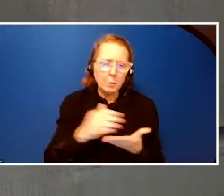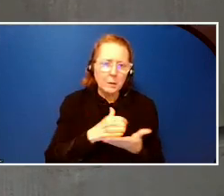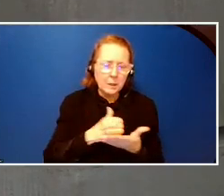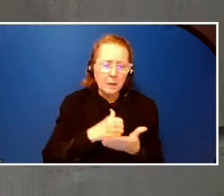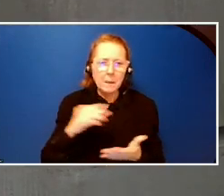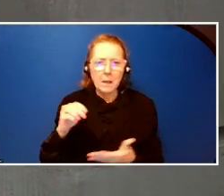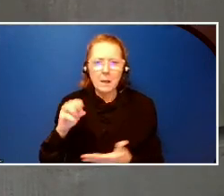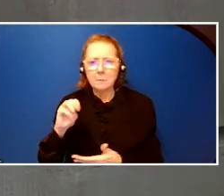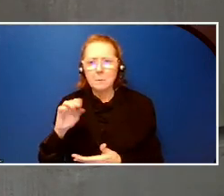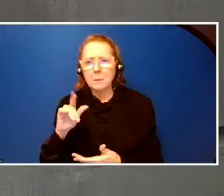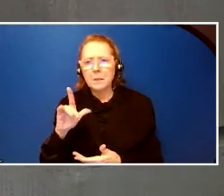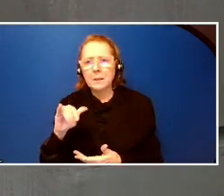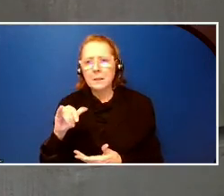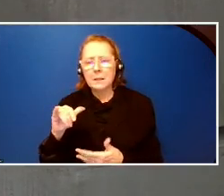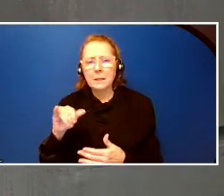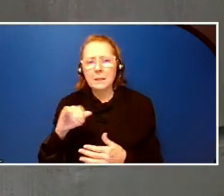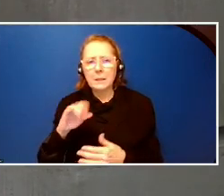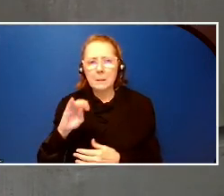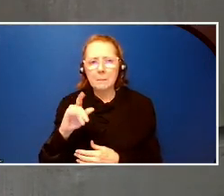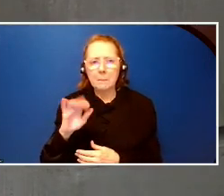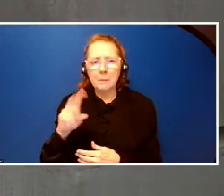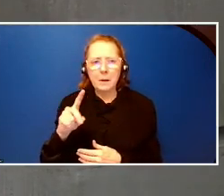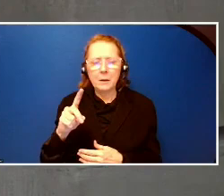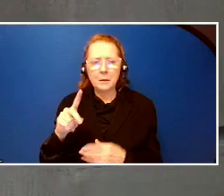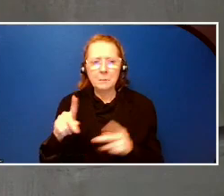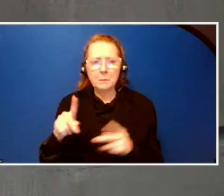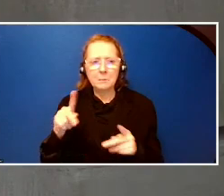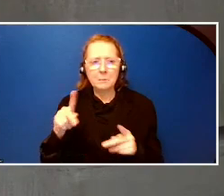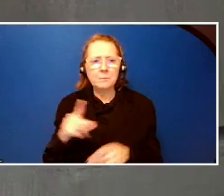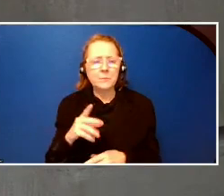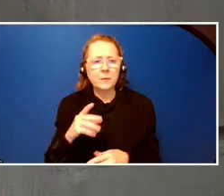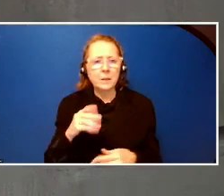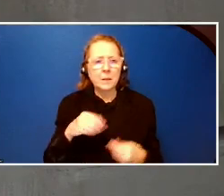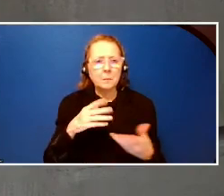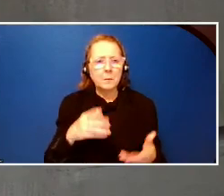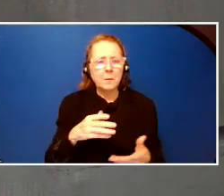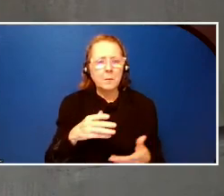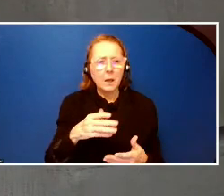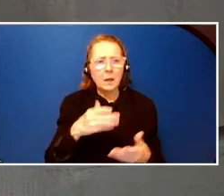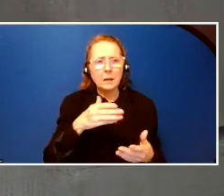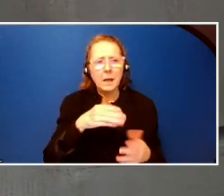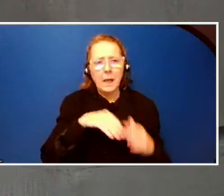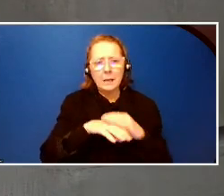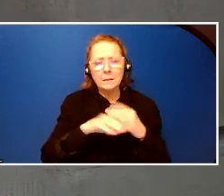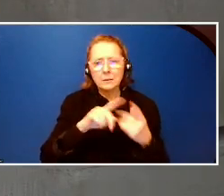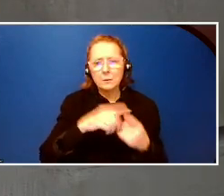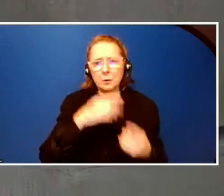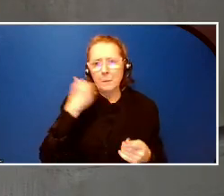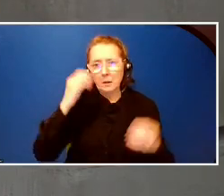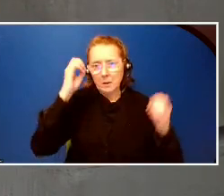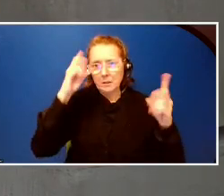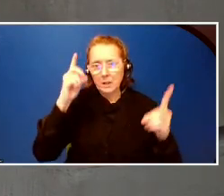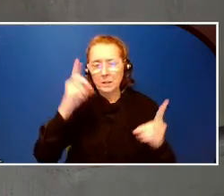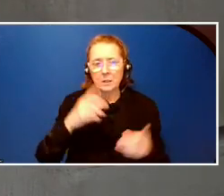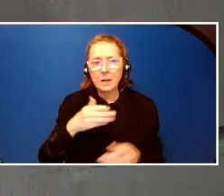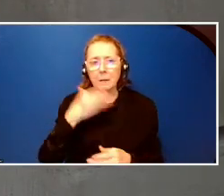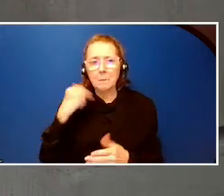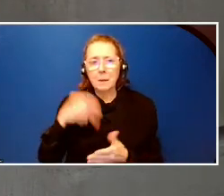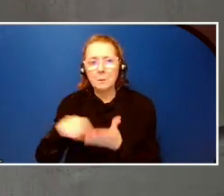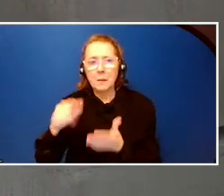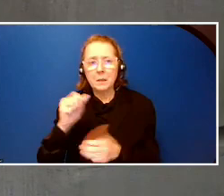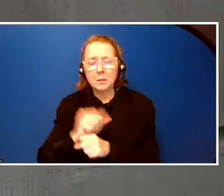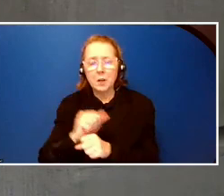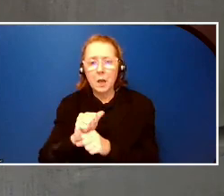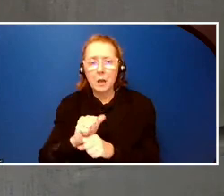residents, provide residents with better access to education and higher paying jobs. Reduce oil dependence. 20